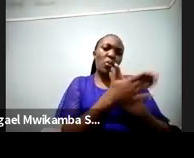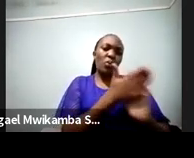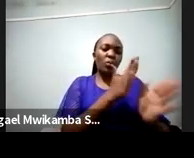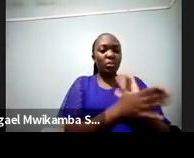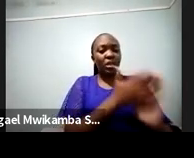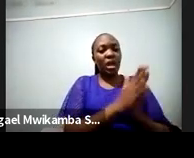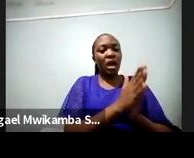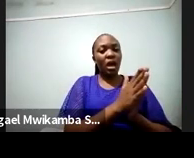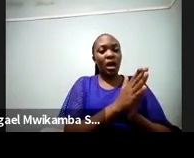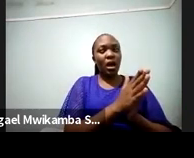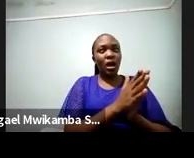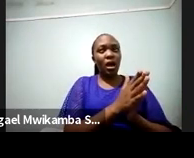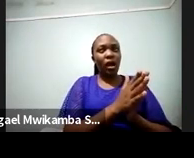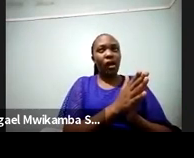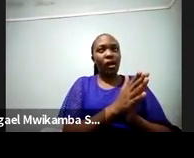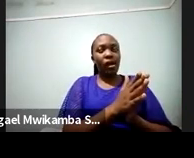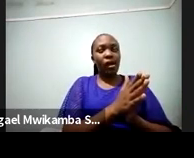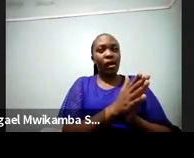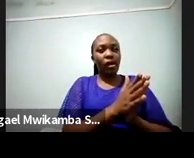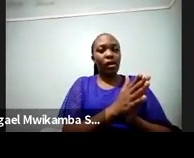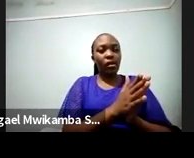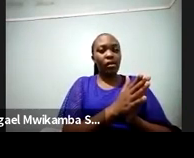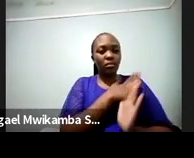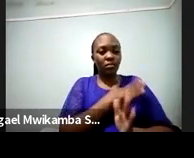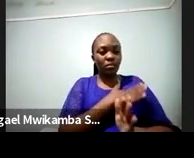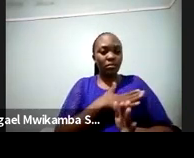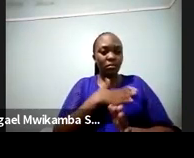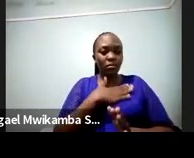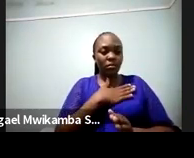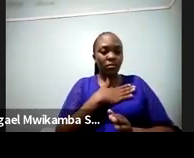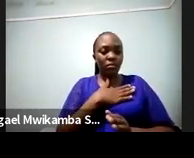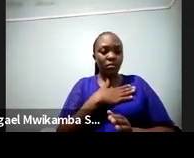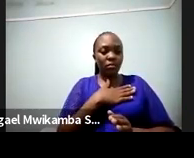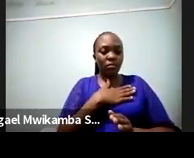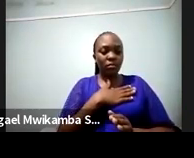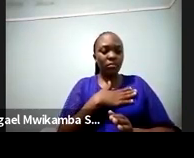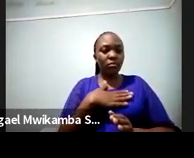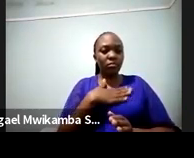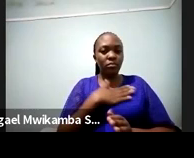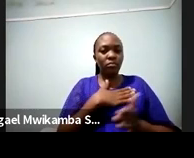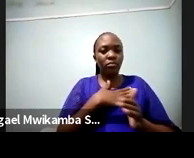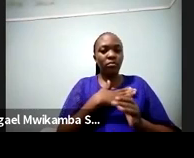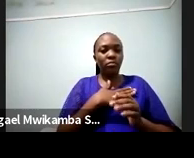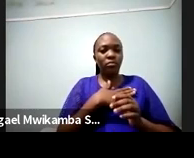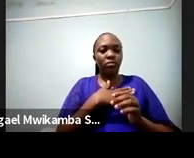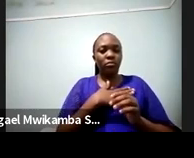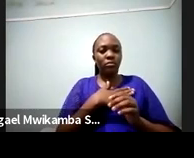I would like to request, if it's possible, you tackle how to get into the money